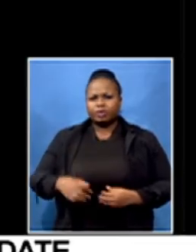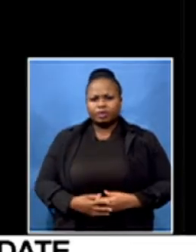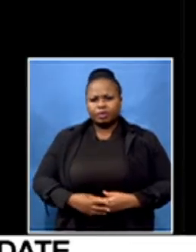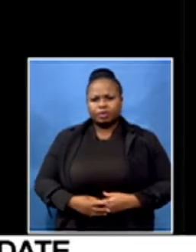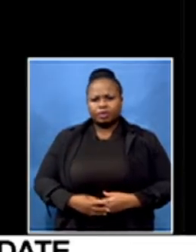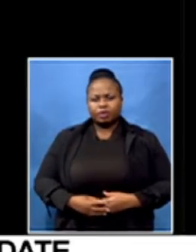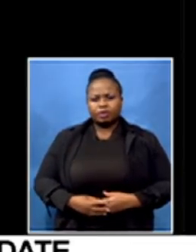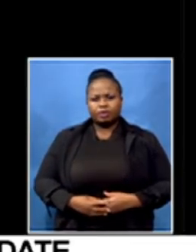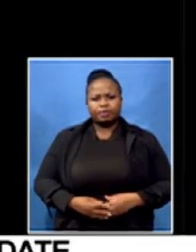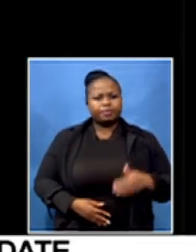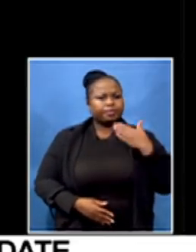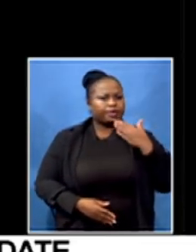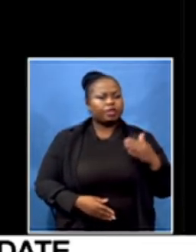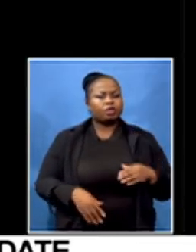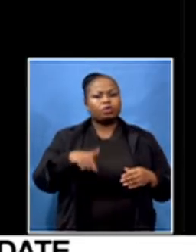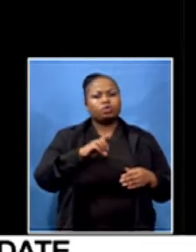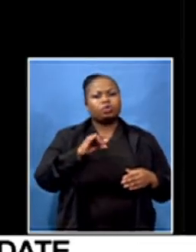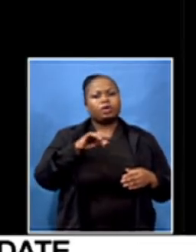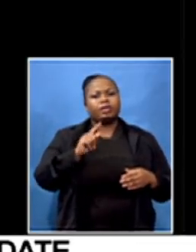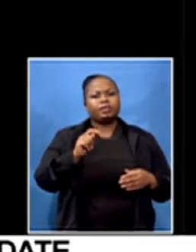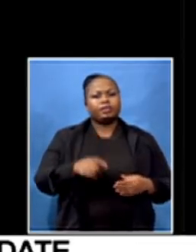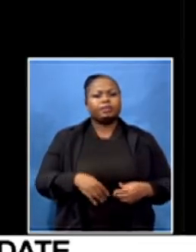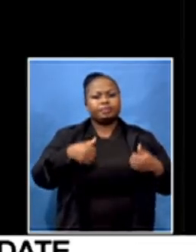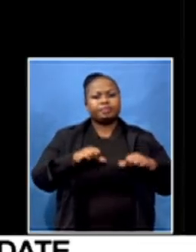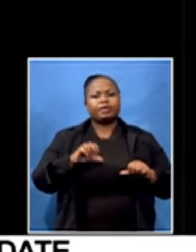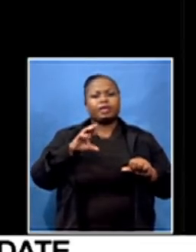Thank you, Honorable De Toy. Honorable Matibe.